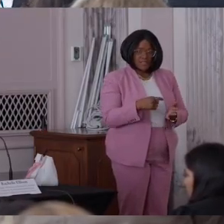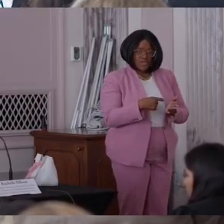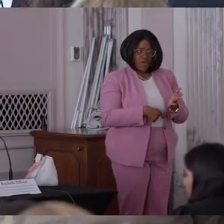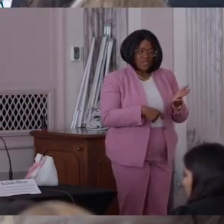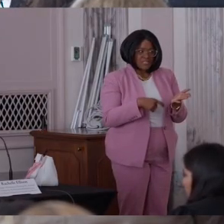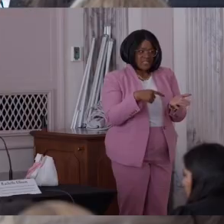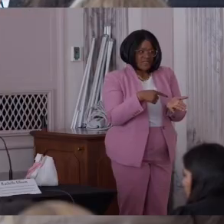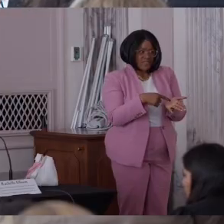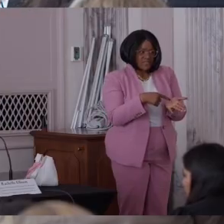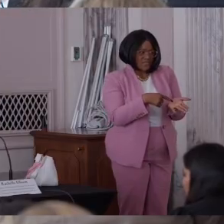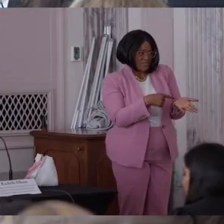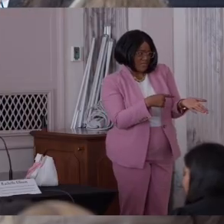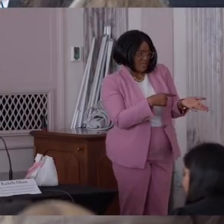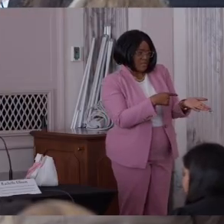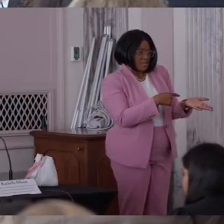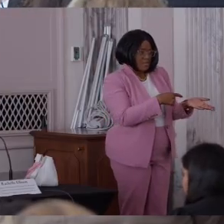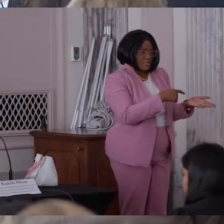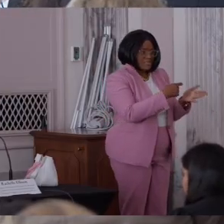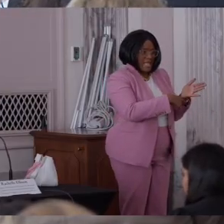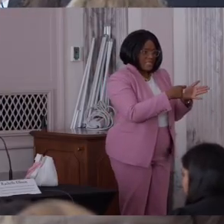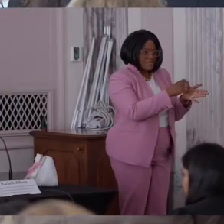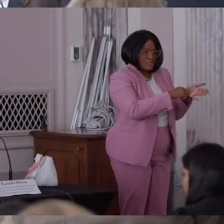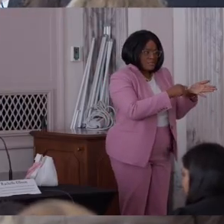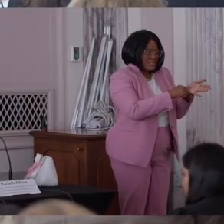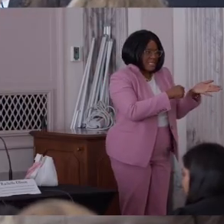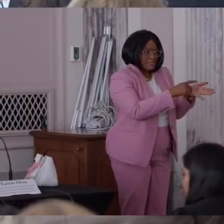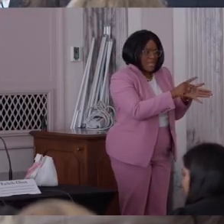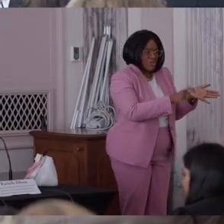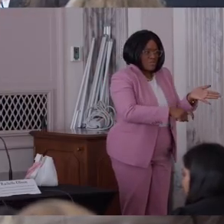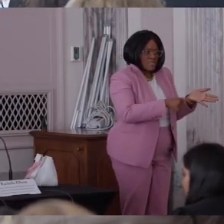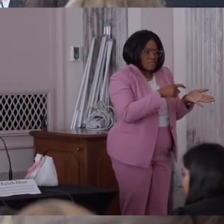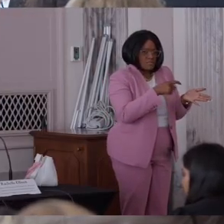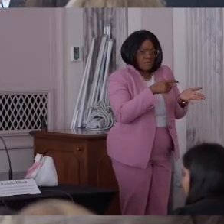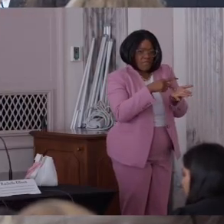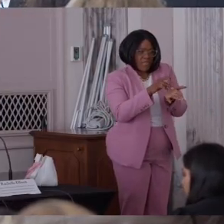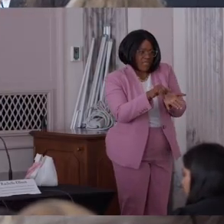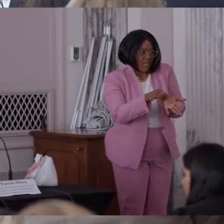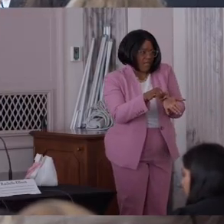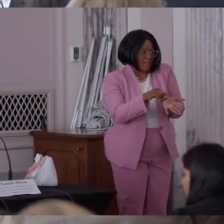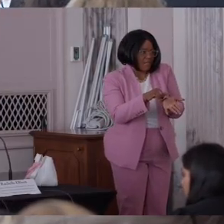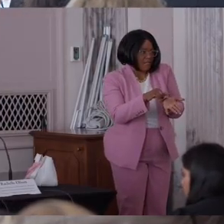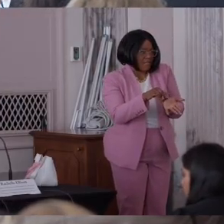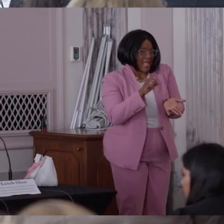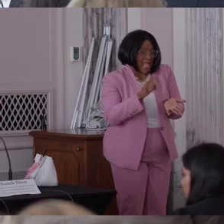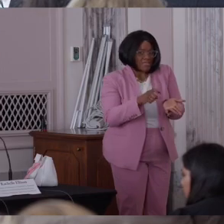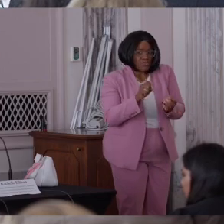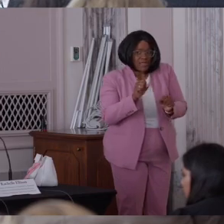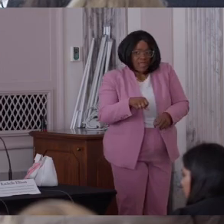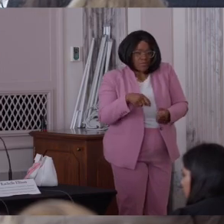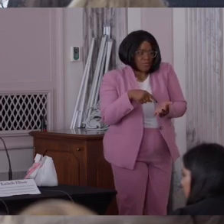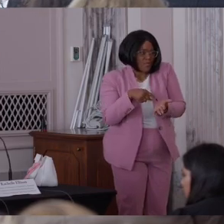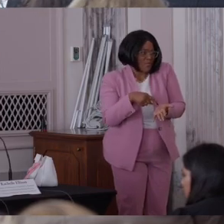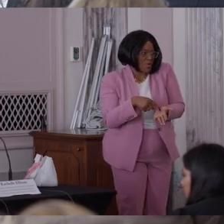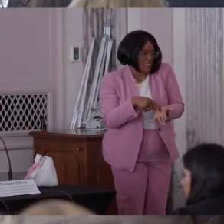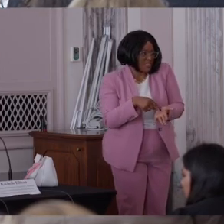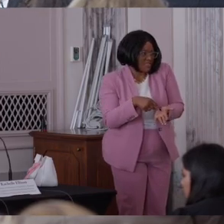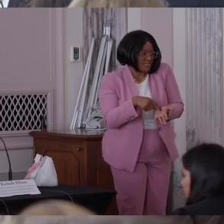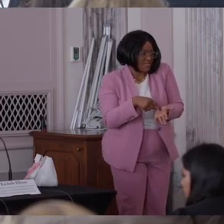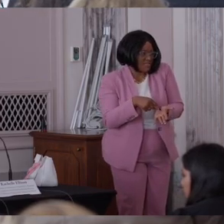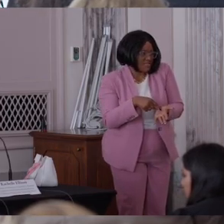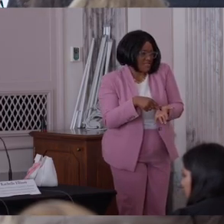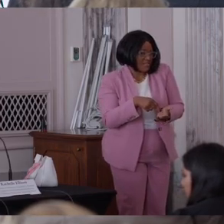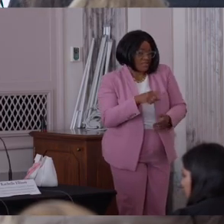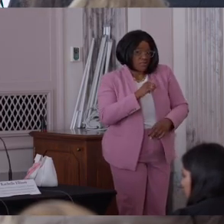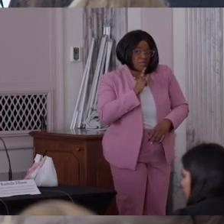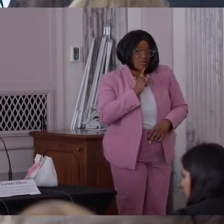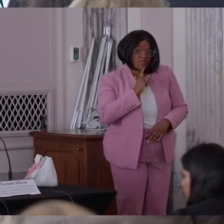because the taxpayer has to cover the costs, and to some extent. So just